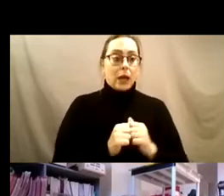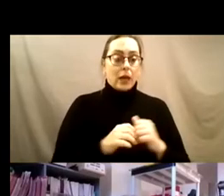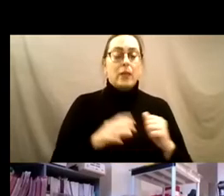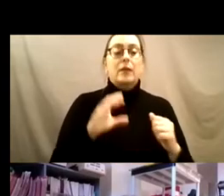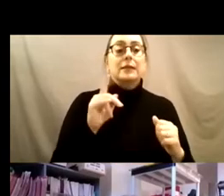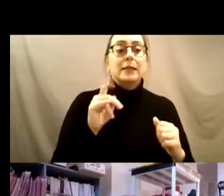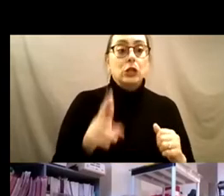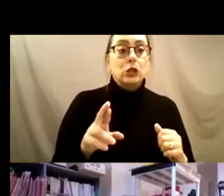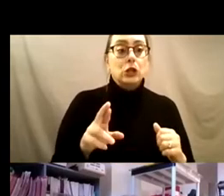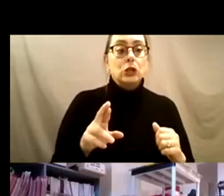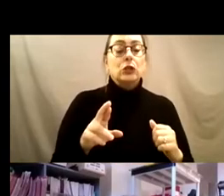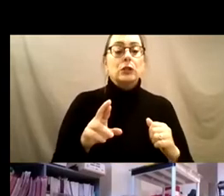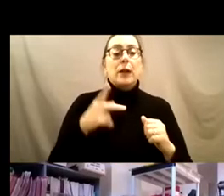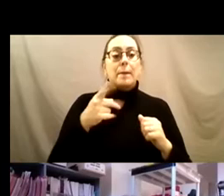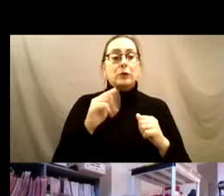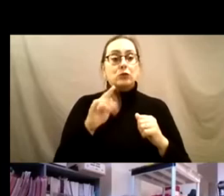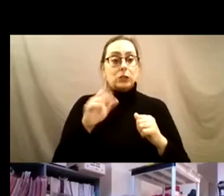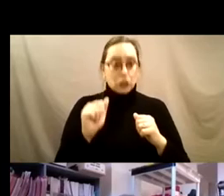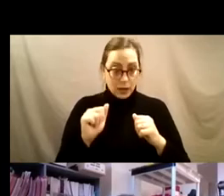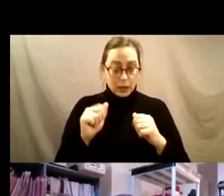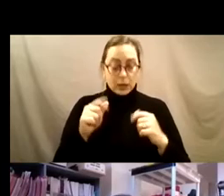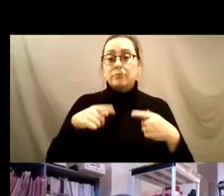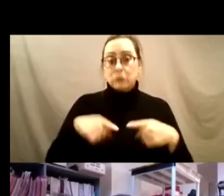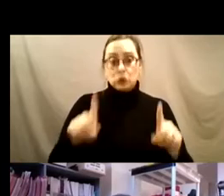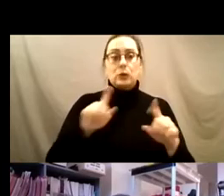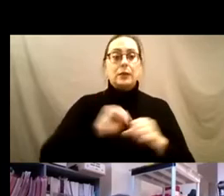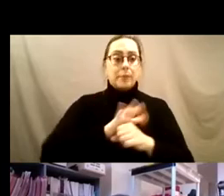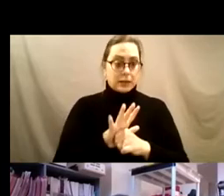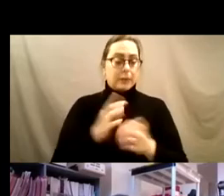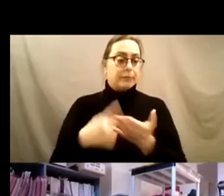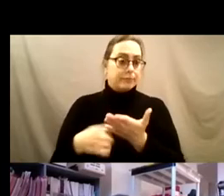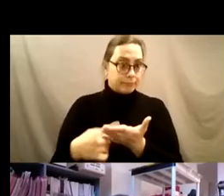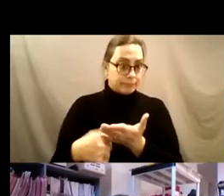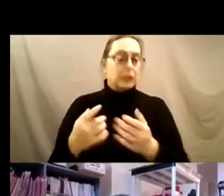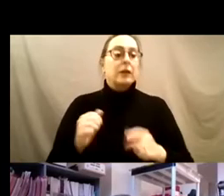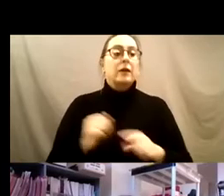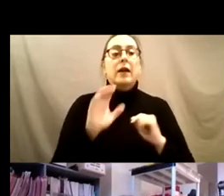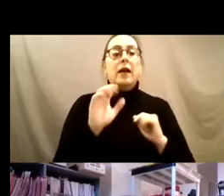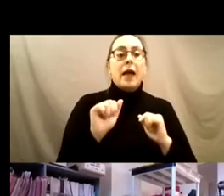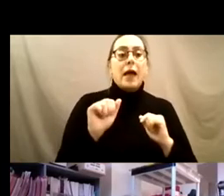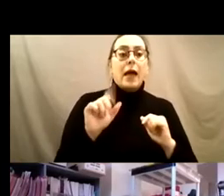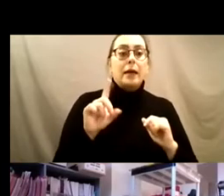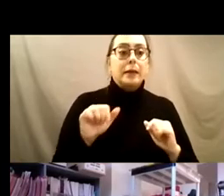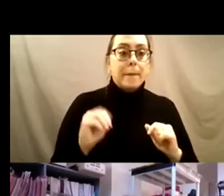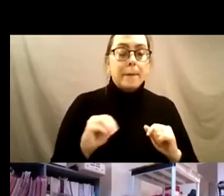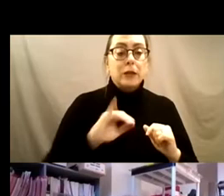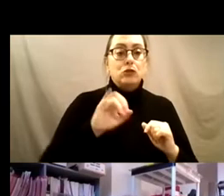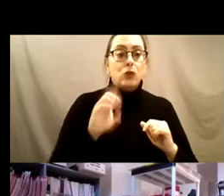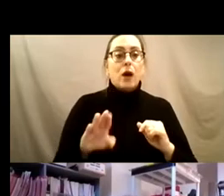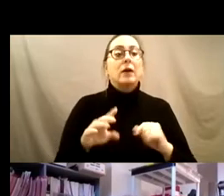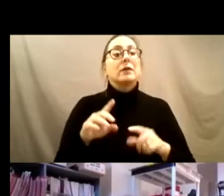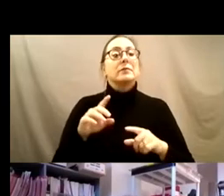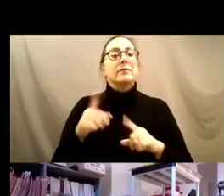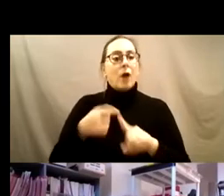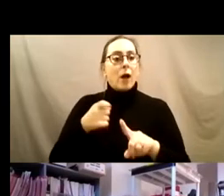Bovey about accessibility in the arts during the pandemic. I also spoke with Adam Jog from Imagine Canada about how we've